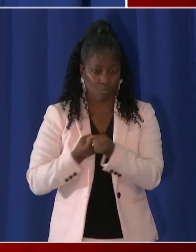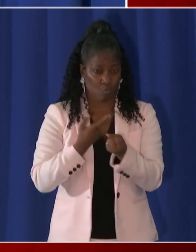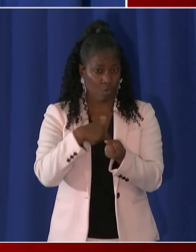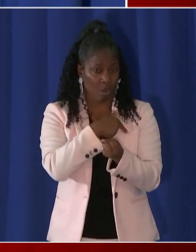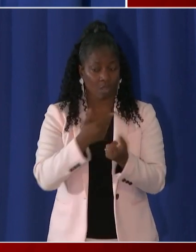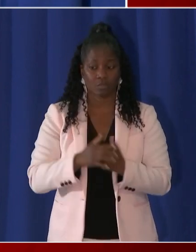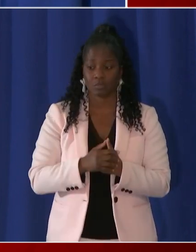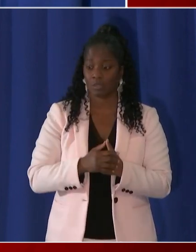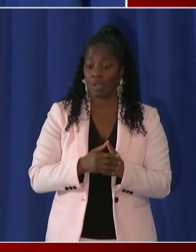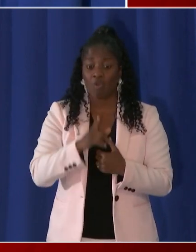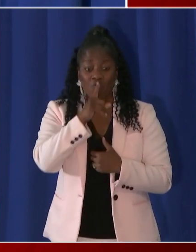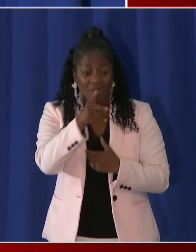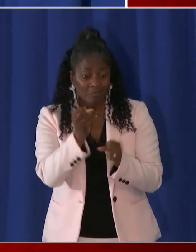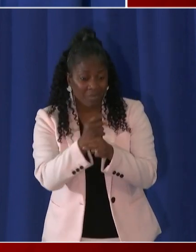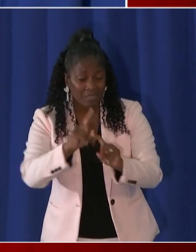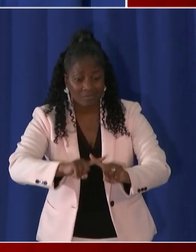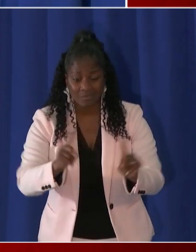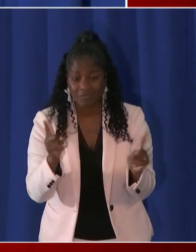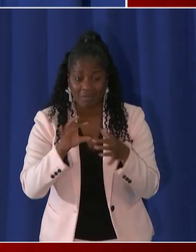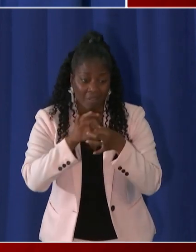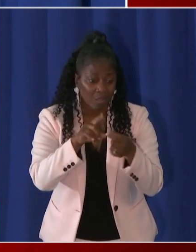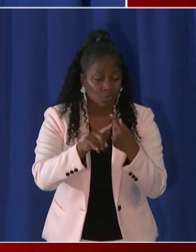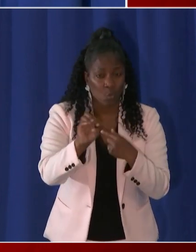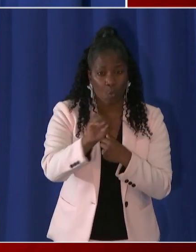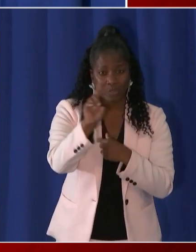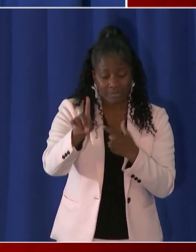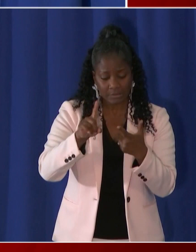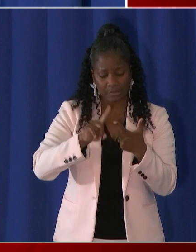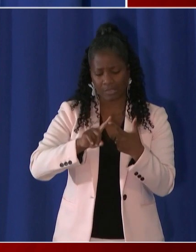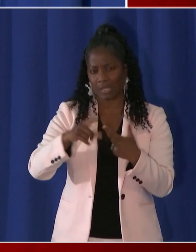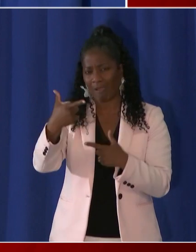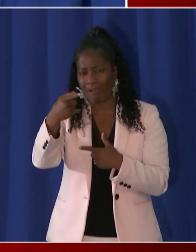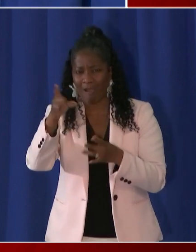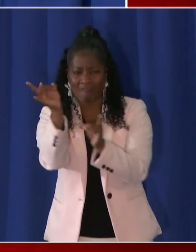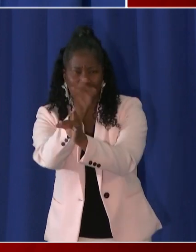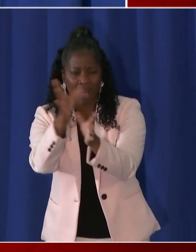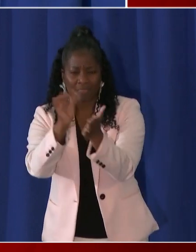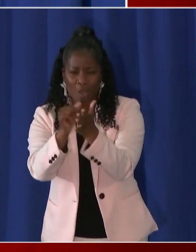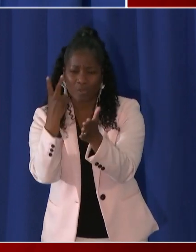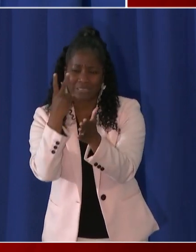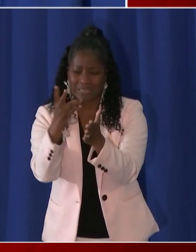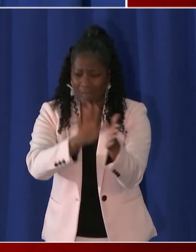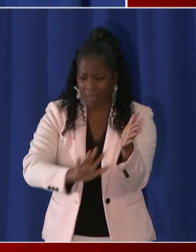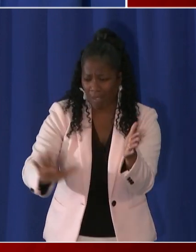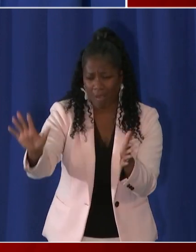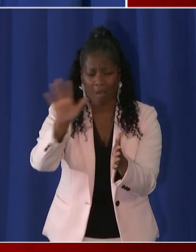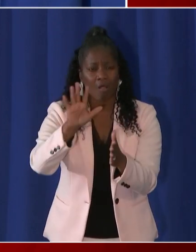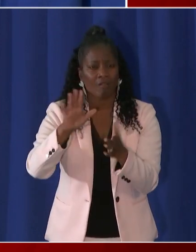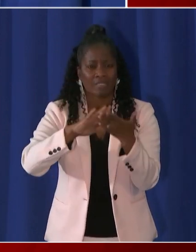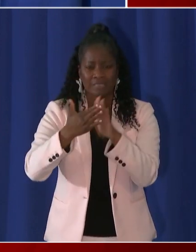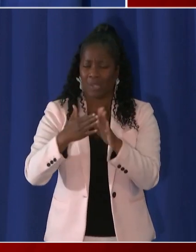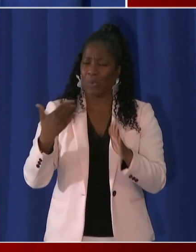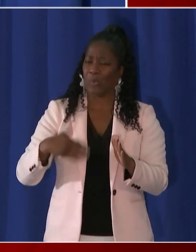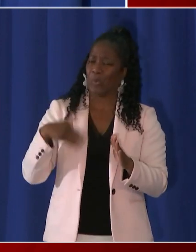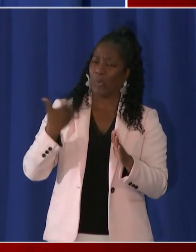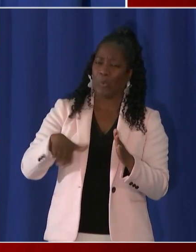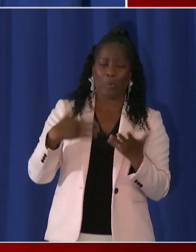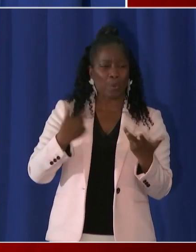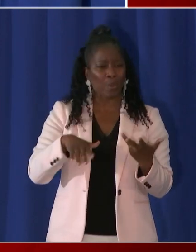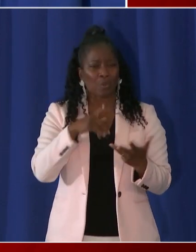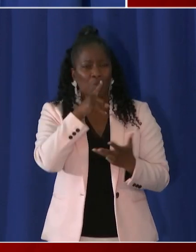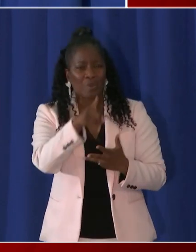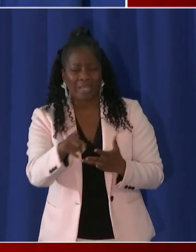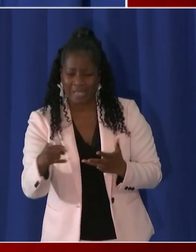Making a real difference in combating the incredible drug overdoses and gun violence we're seeing in this city takes work from all of